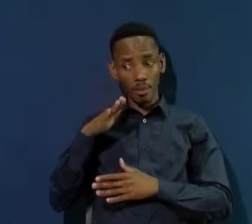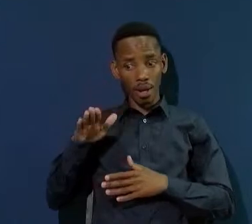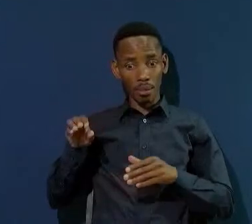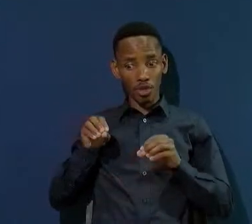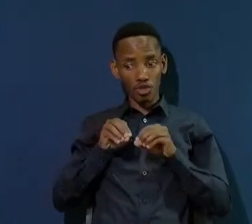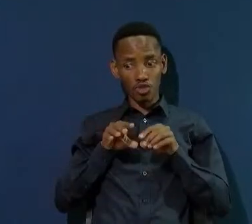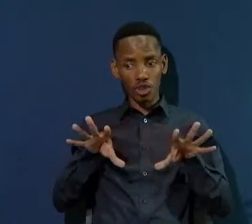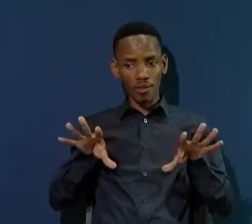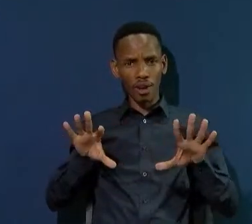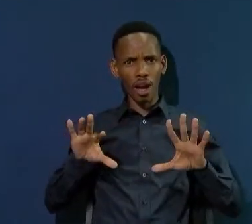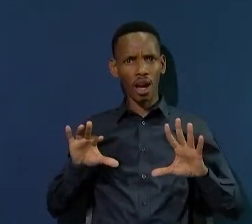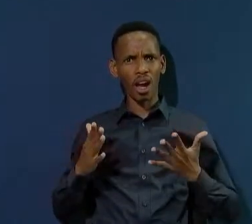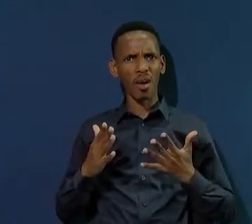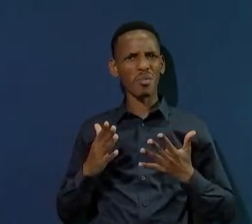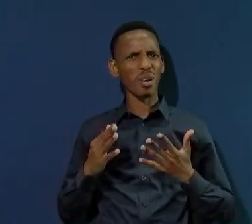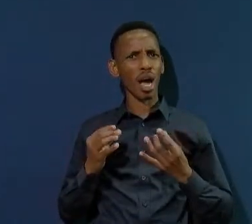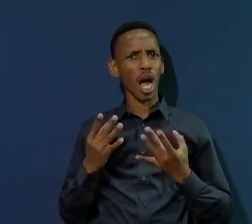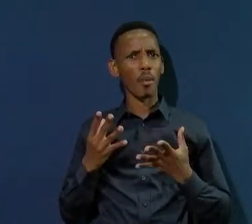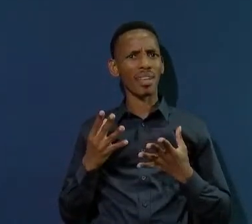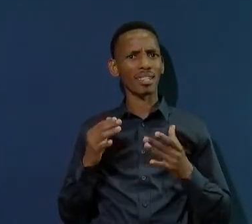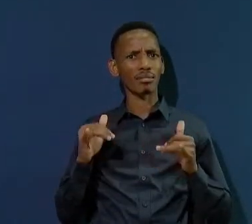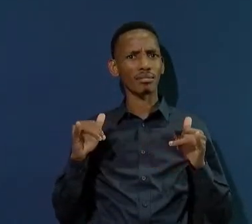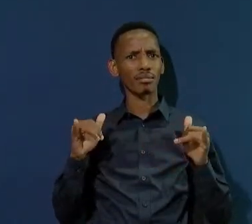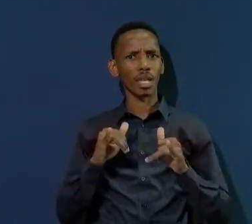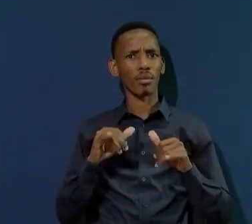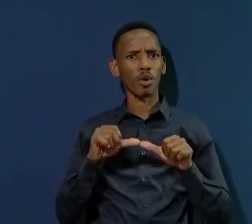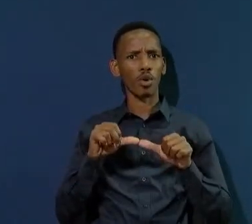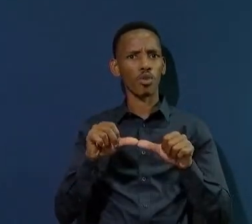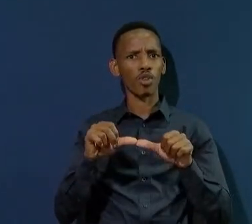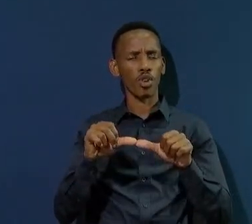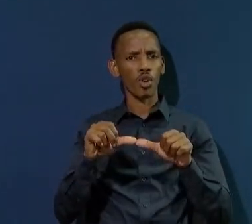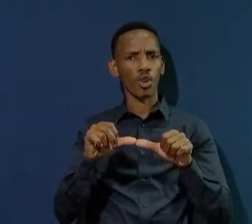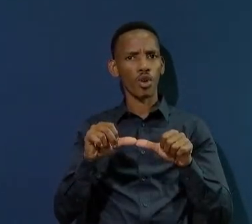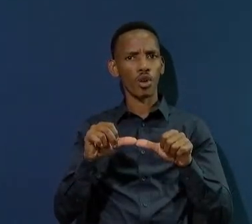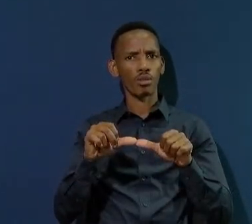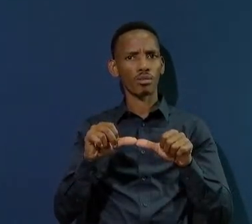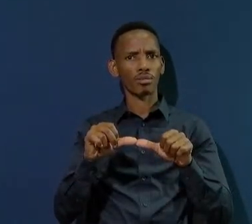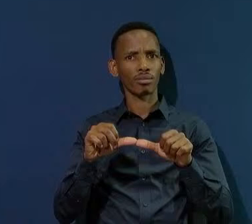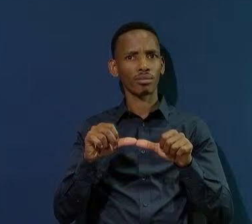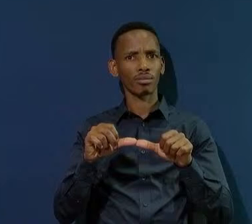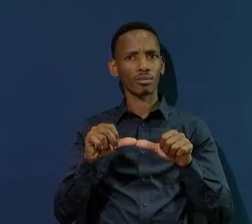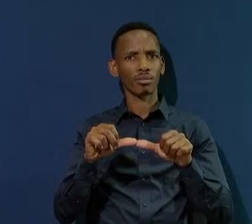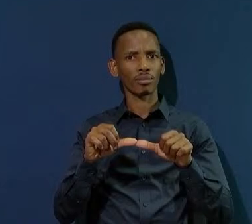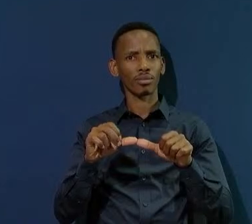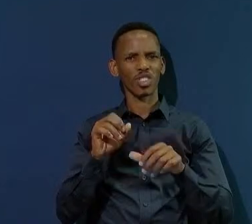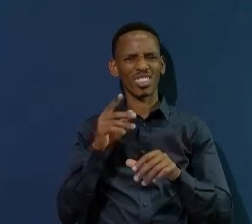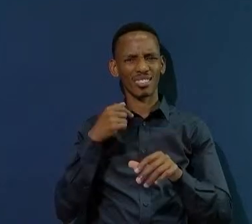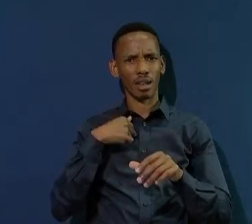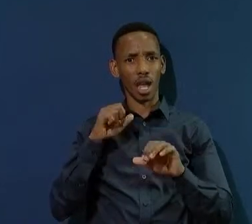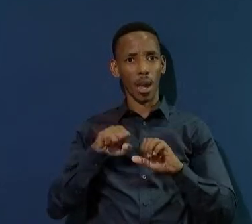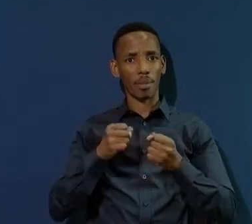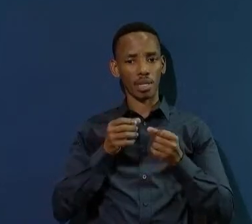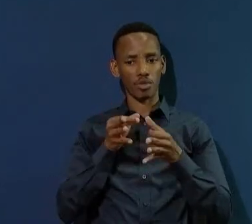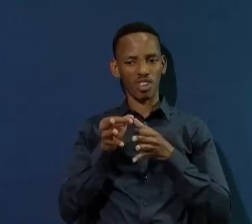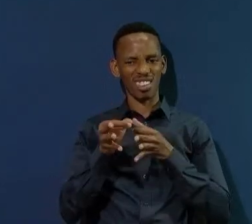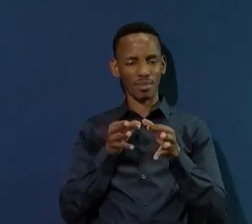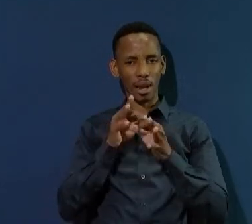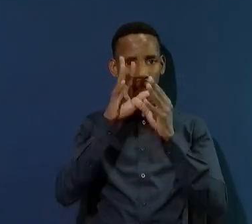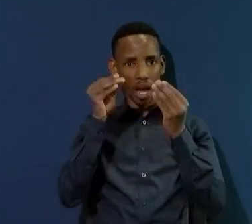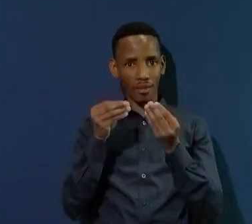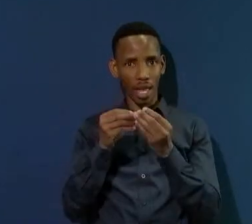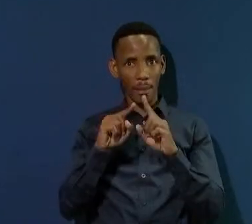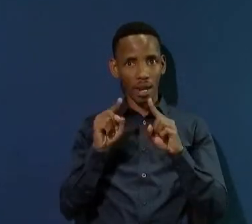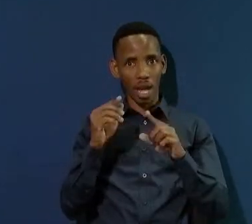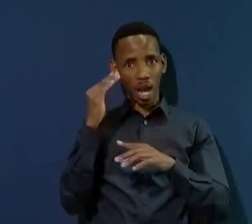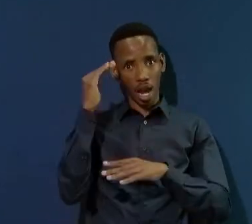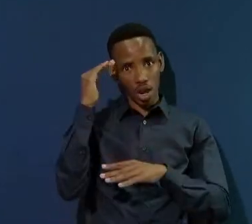ka deputy re hanka ka kgona go ba buledisa go itlhella tse di tlang ko morago mme hela tautona mothusi wa gagwe